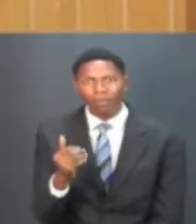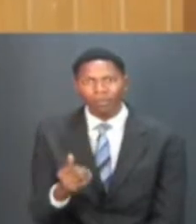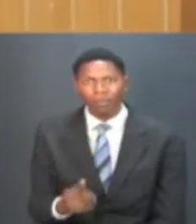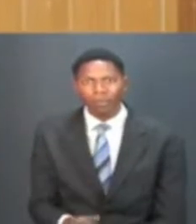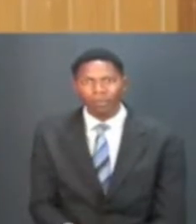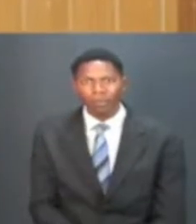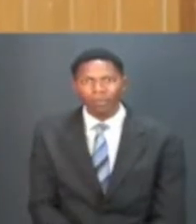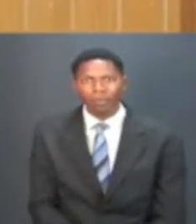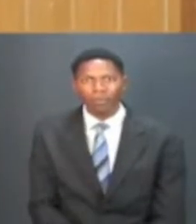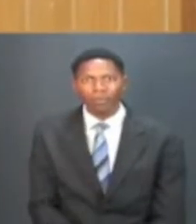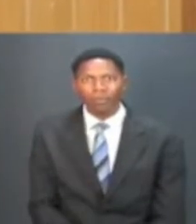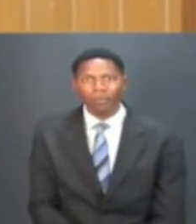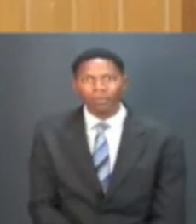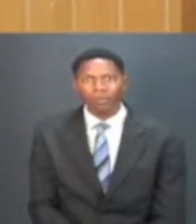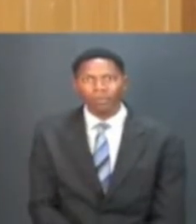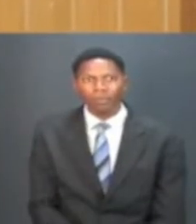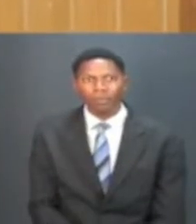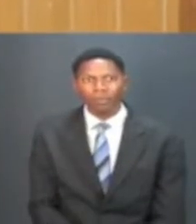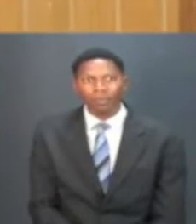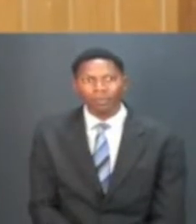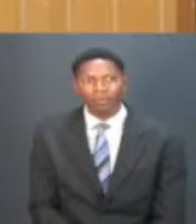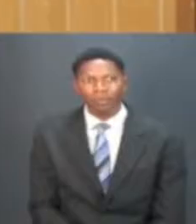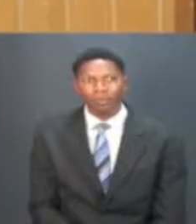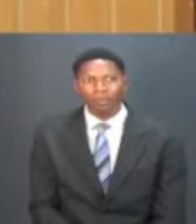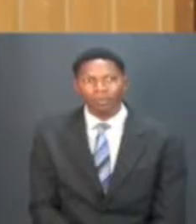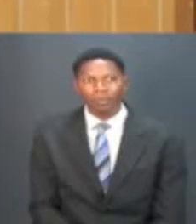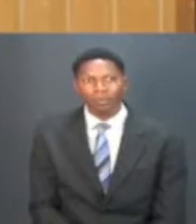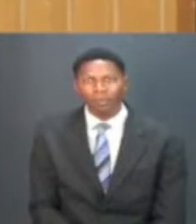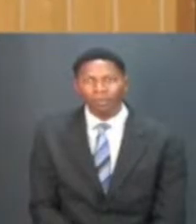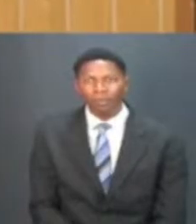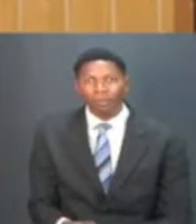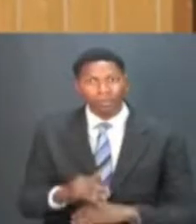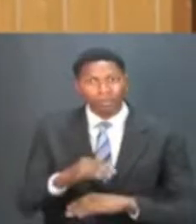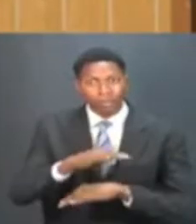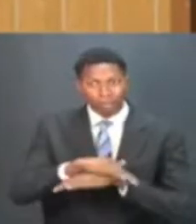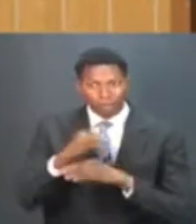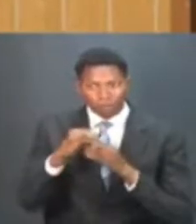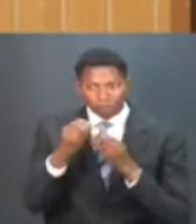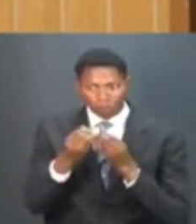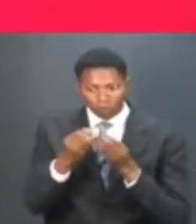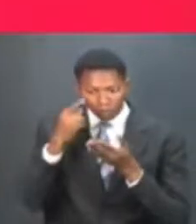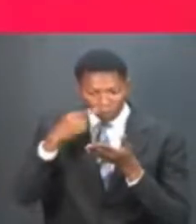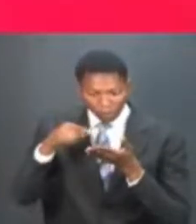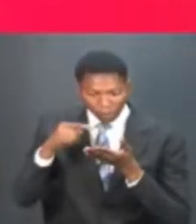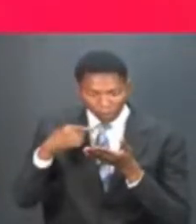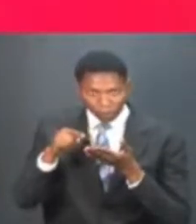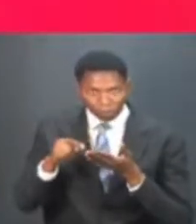item 15. Oh, okay, thank you. Please. Thanks. Table office, kindly take note.